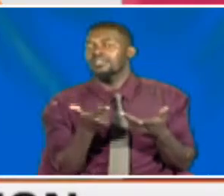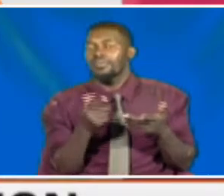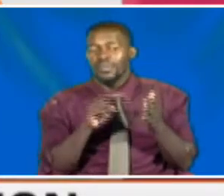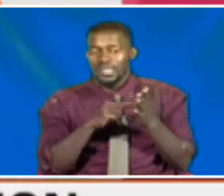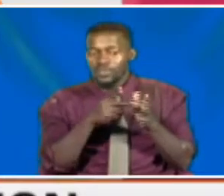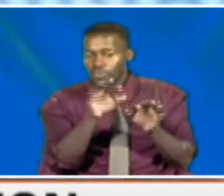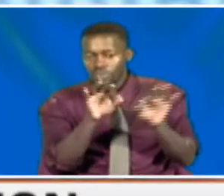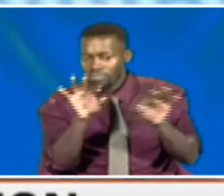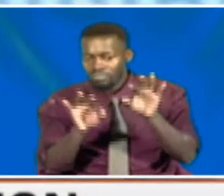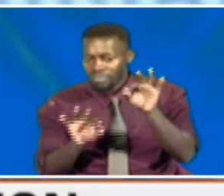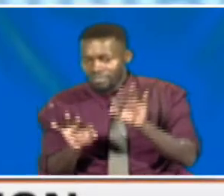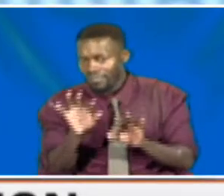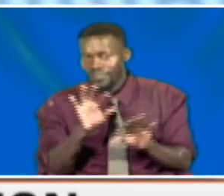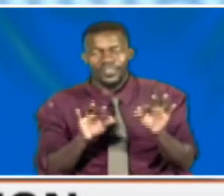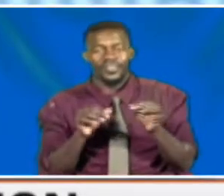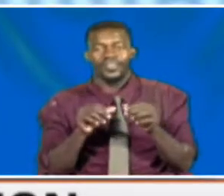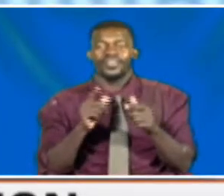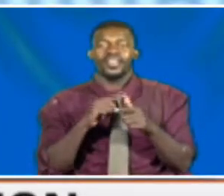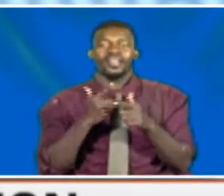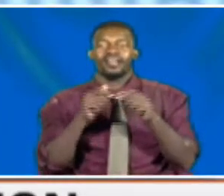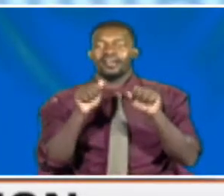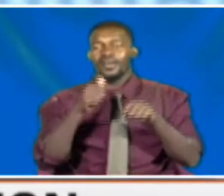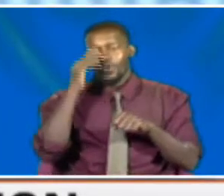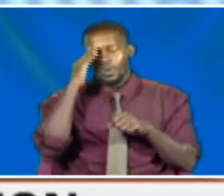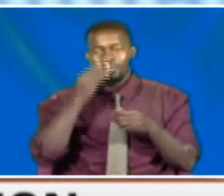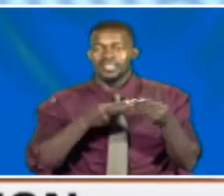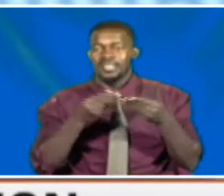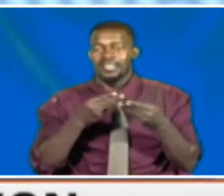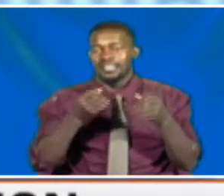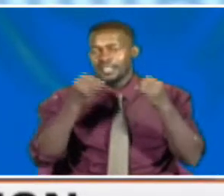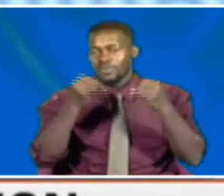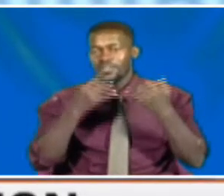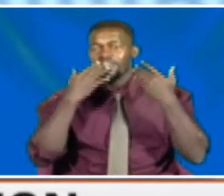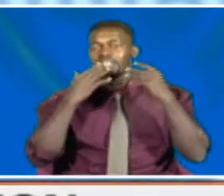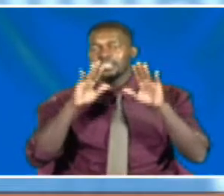choose from. Well, that's all for Business Prime tonight. I'm Noah Kipkemboi.